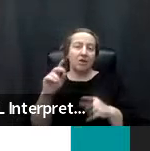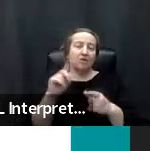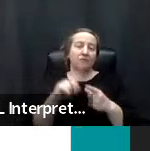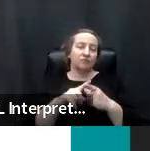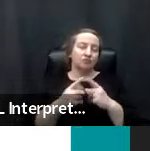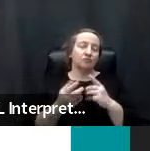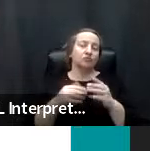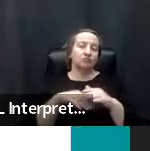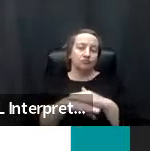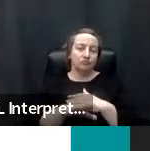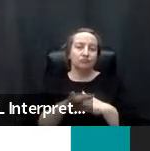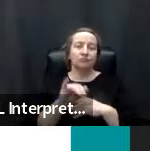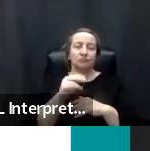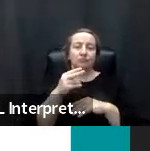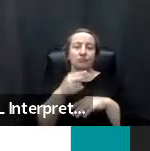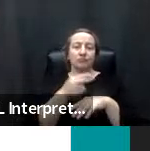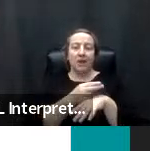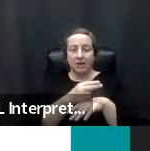Island.